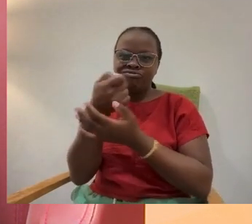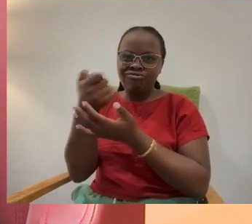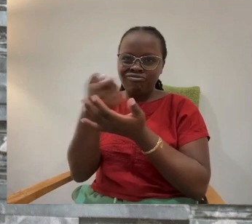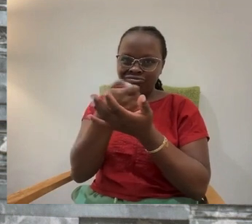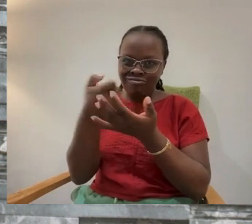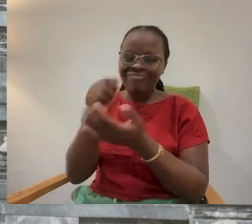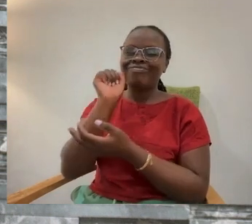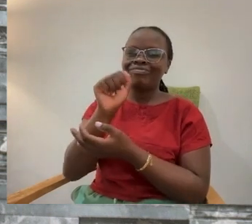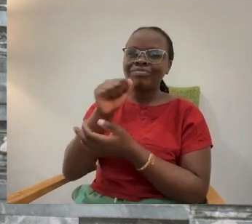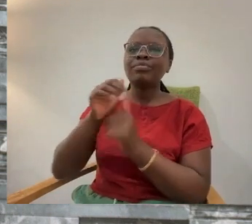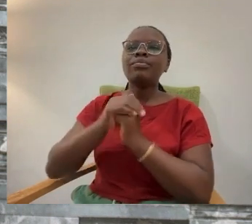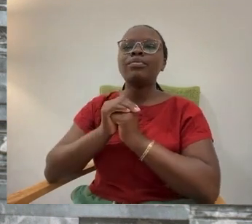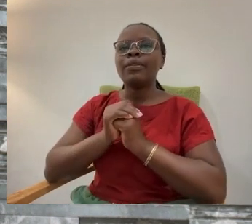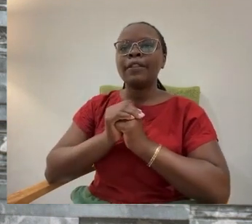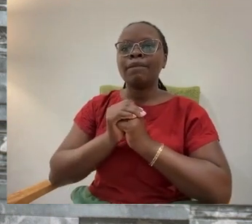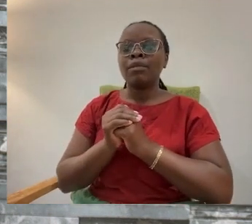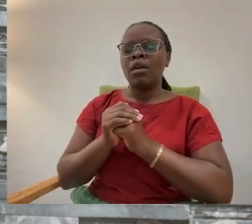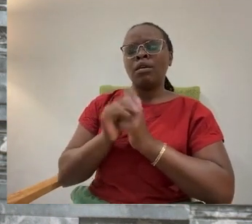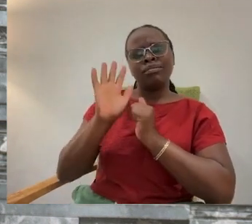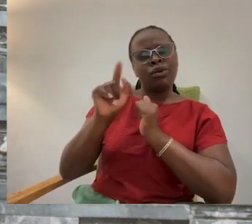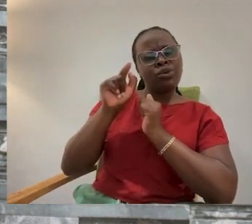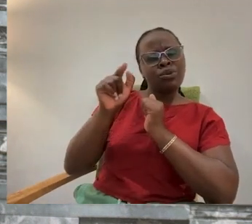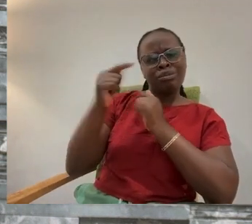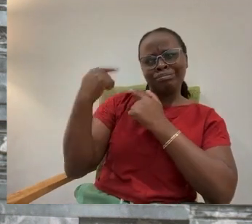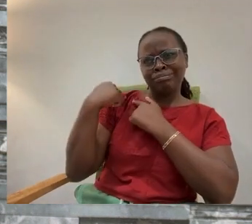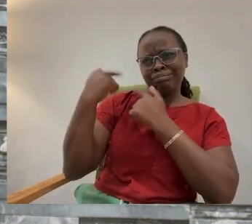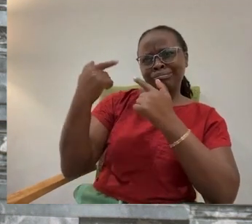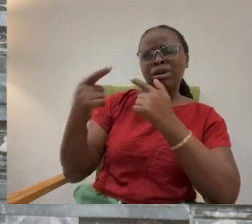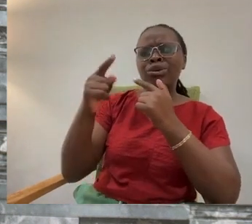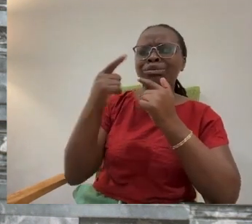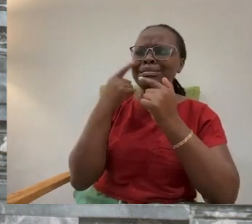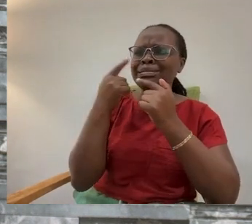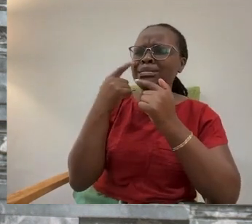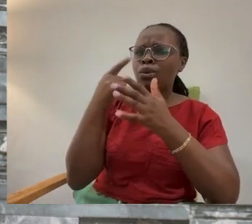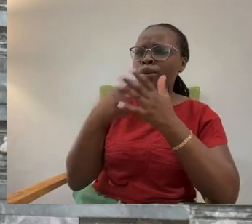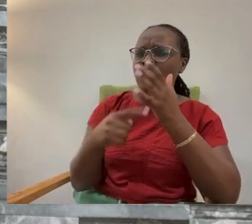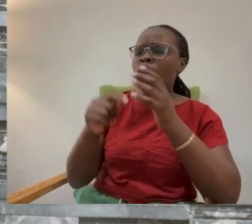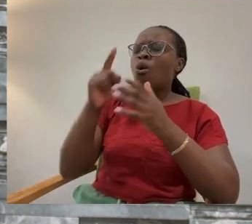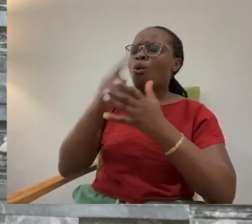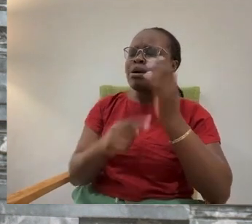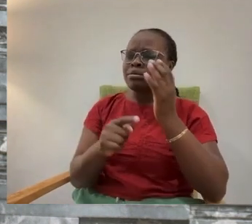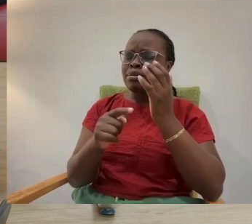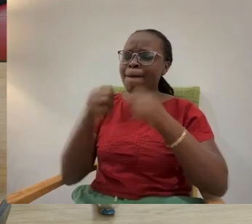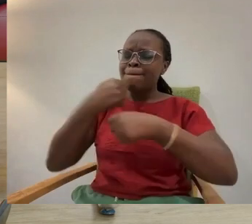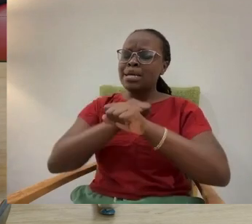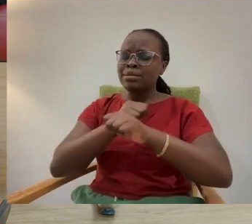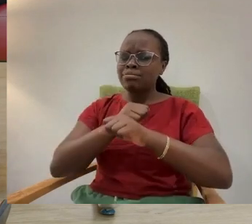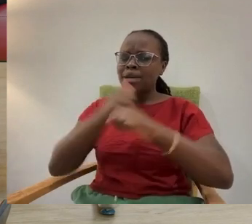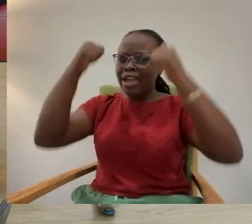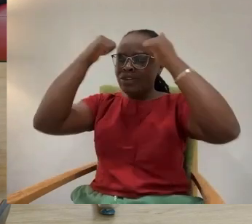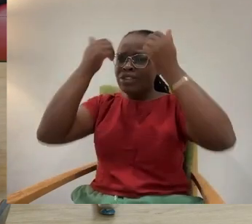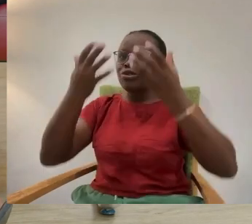Yeah. What have you seen in recent years, Adan, that has really stuck out to you as effective educational tools? Yeah, I